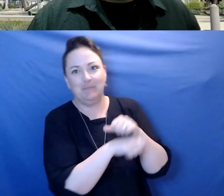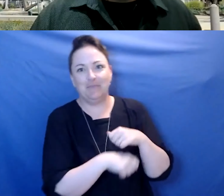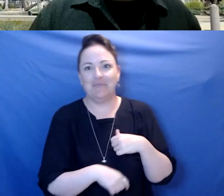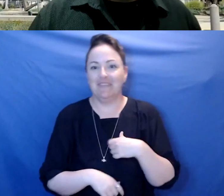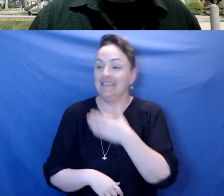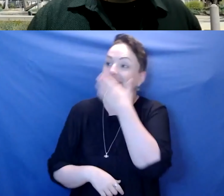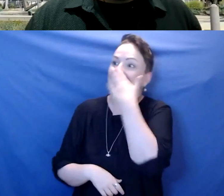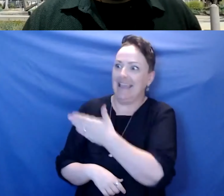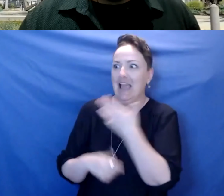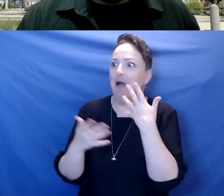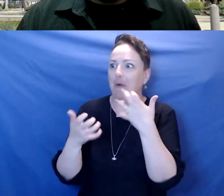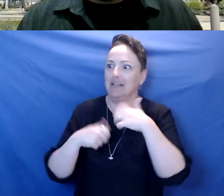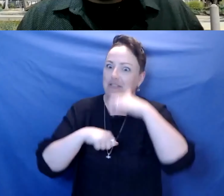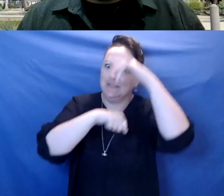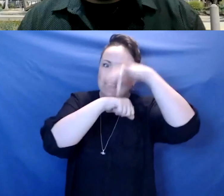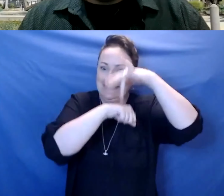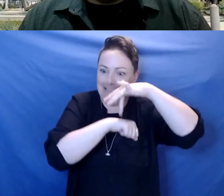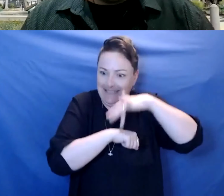appendix. That was